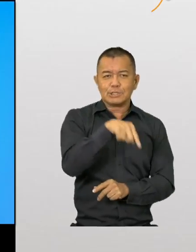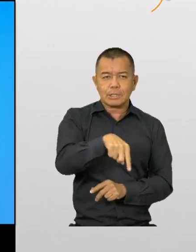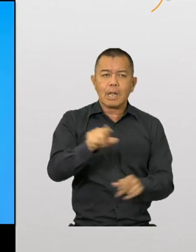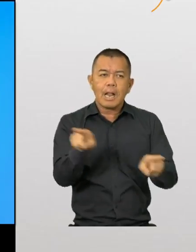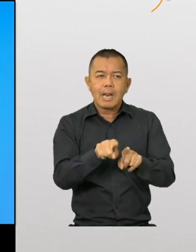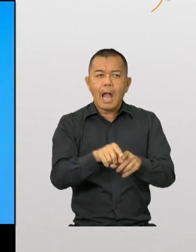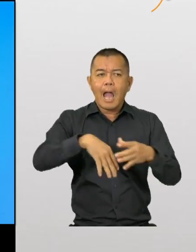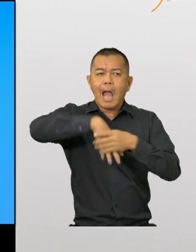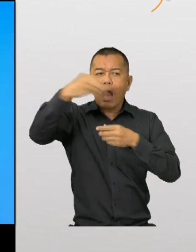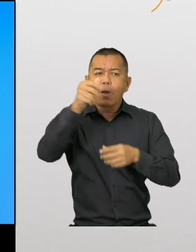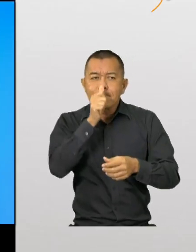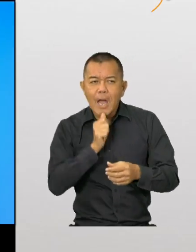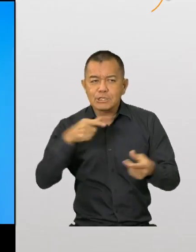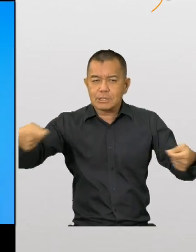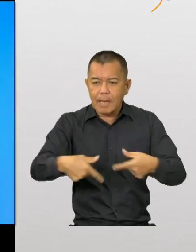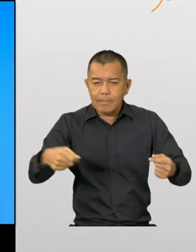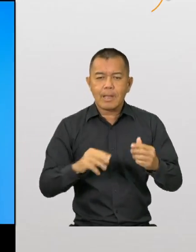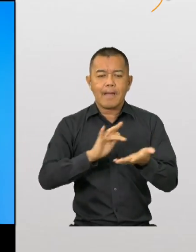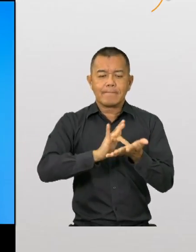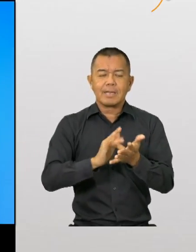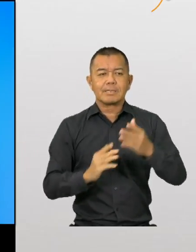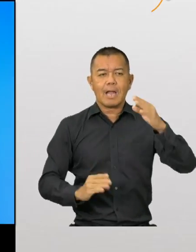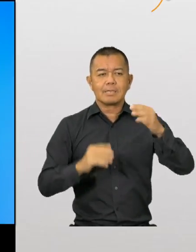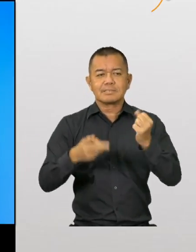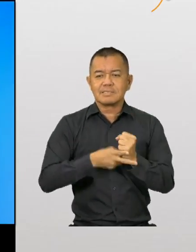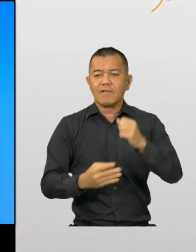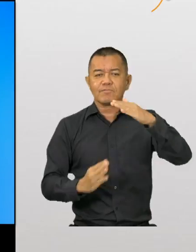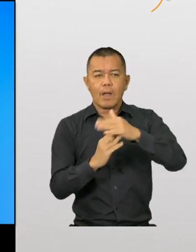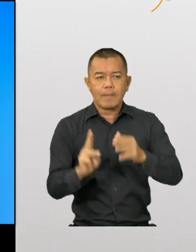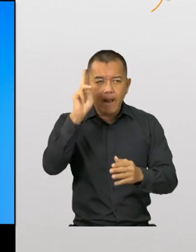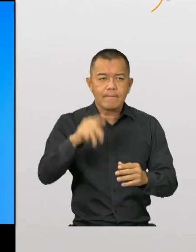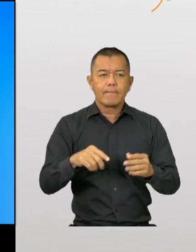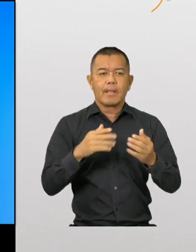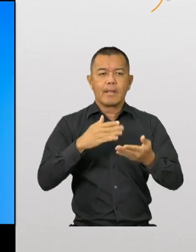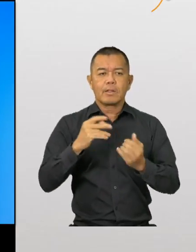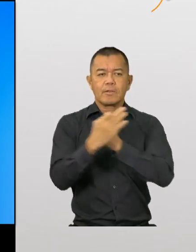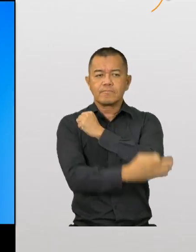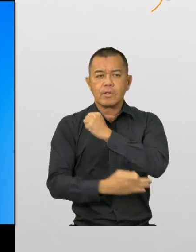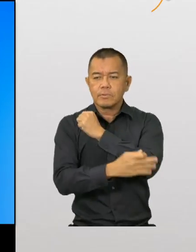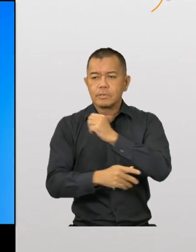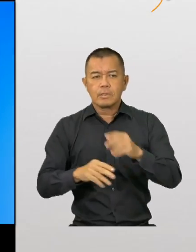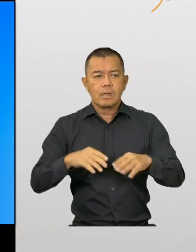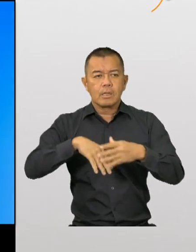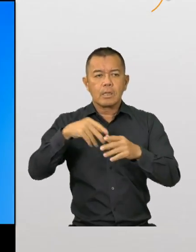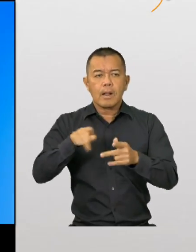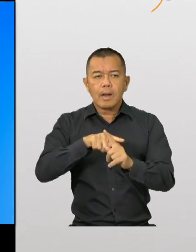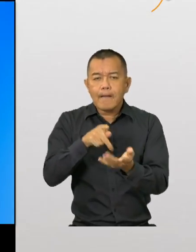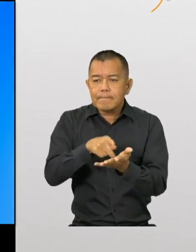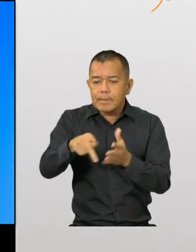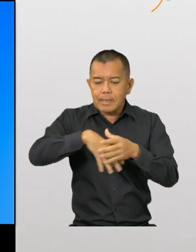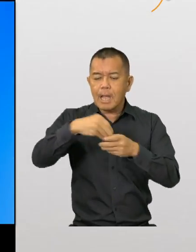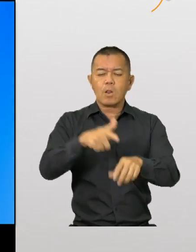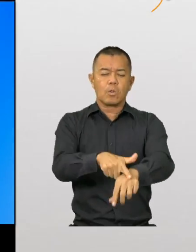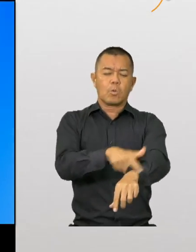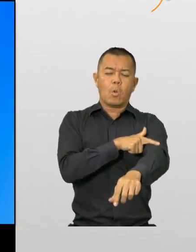Life premium subsidies, and payouts for long-term care. The benefits will not be as large as for the pioneer